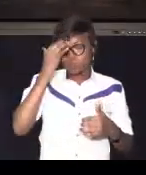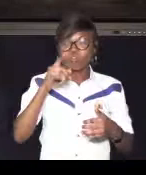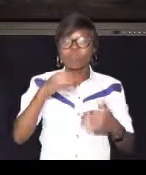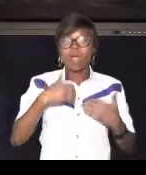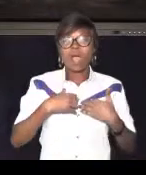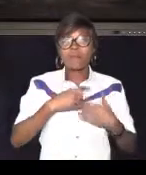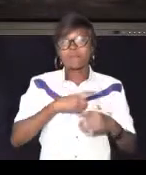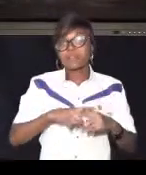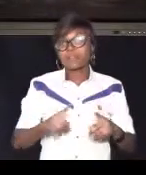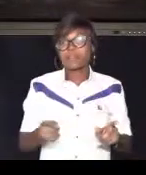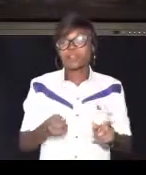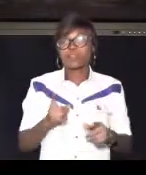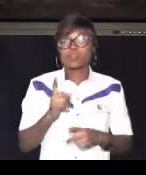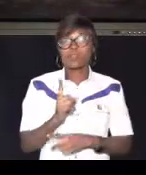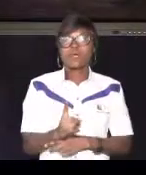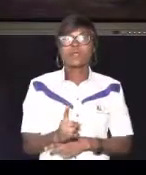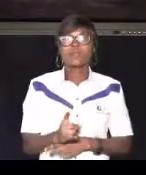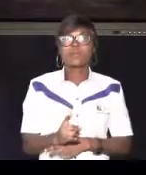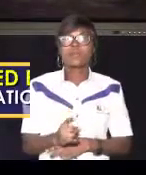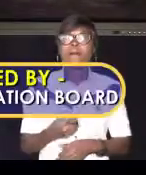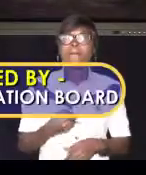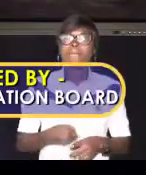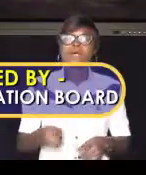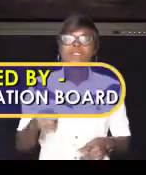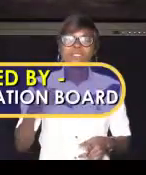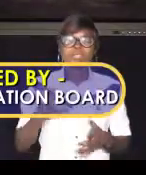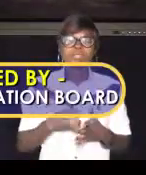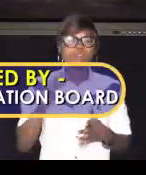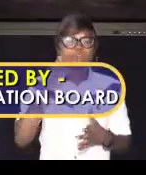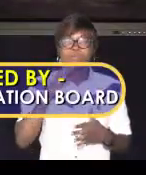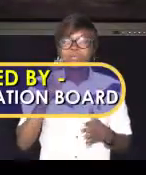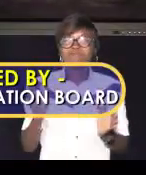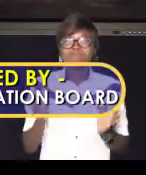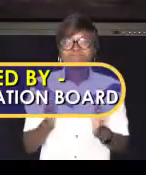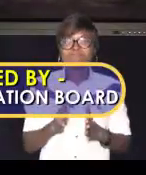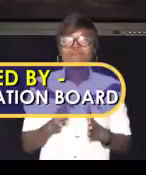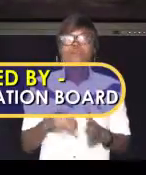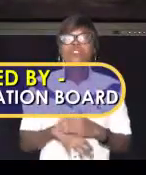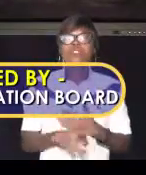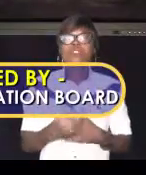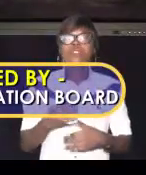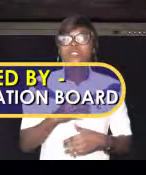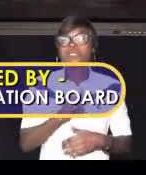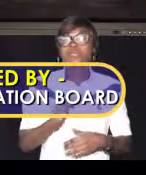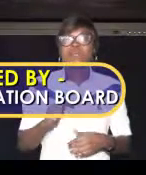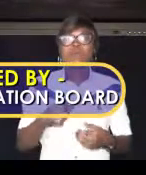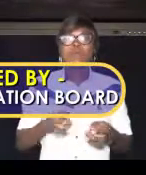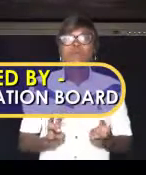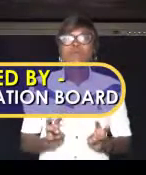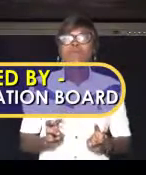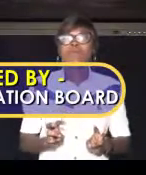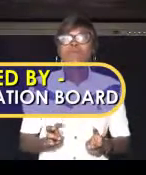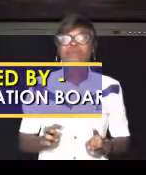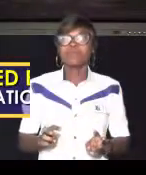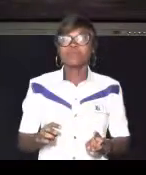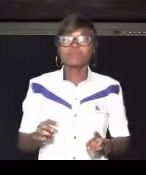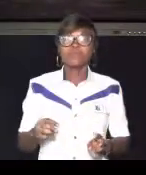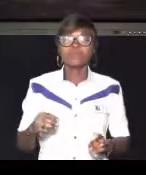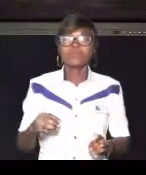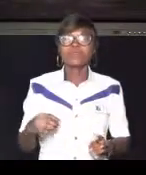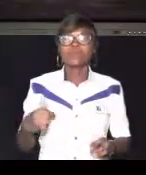something different from what I have on the board, but then it should be similar in a way.